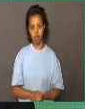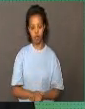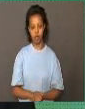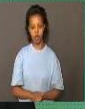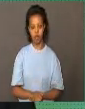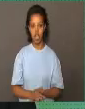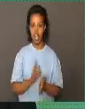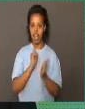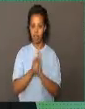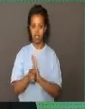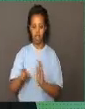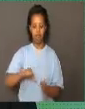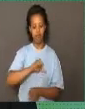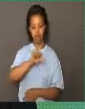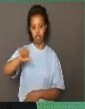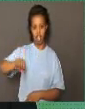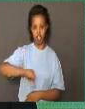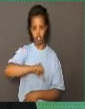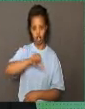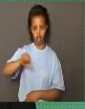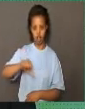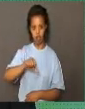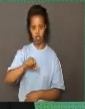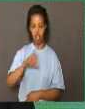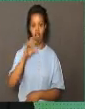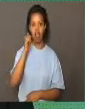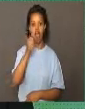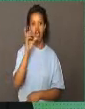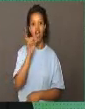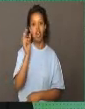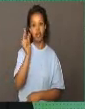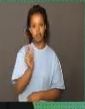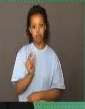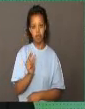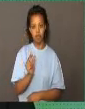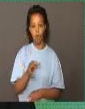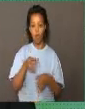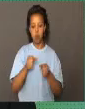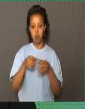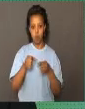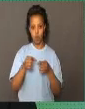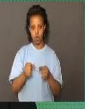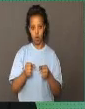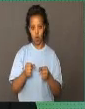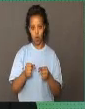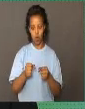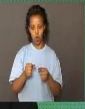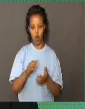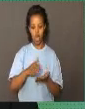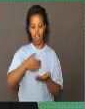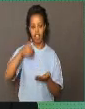Products like injera, cheese, yogurt, te'ella,